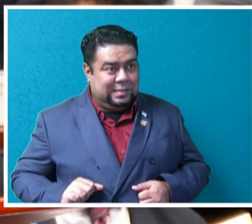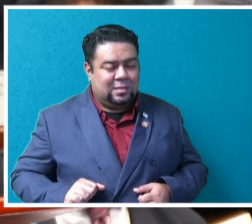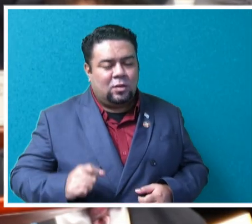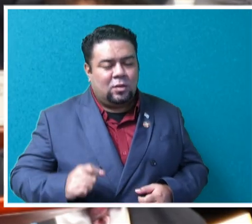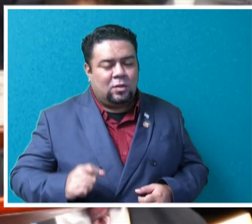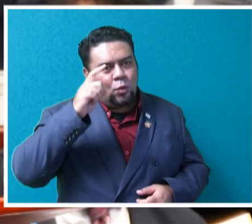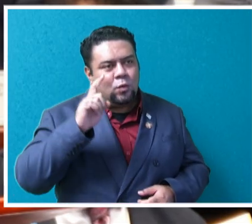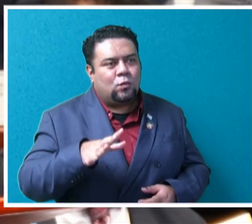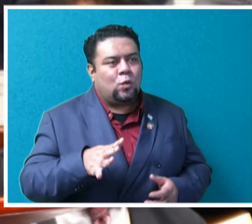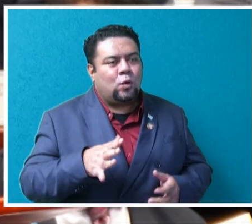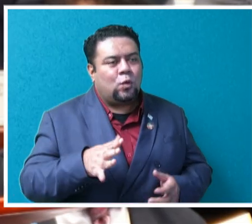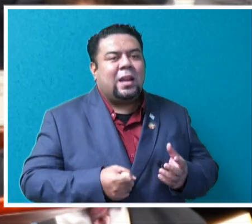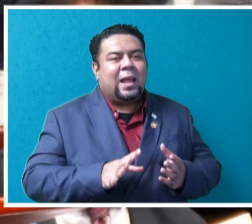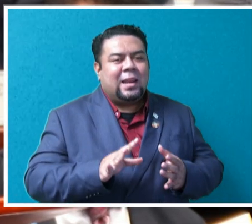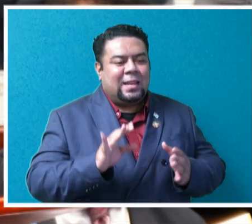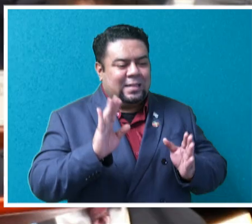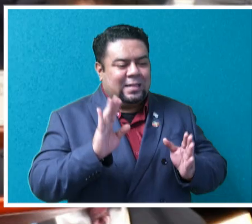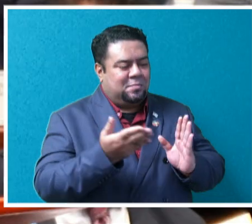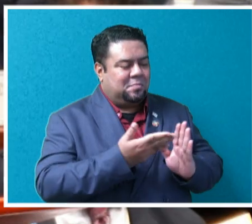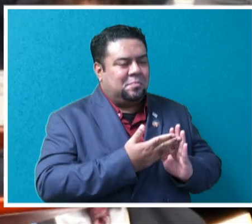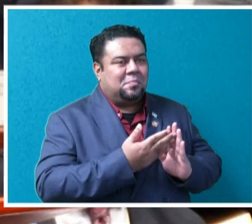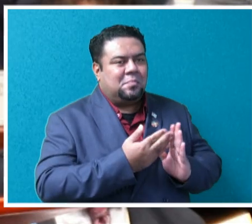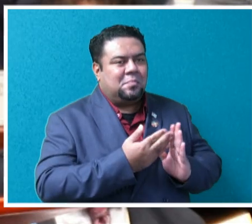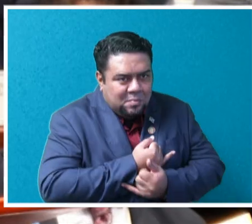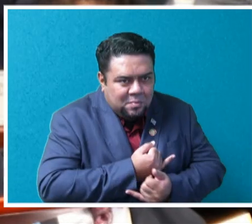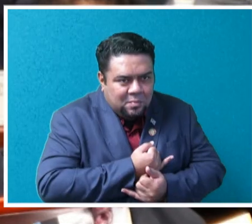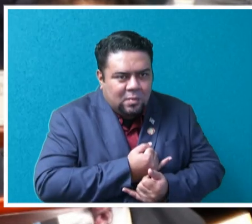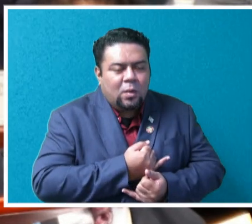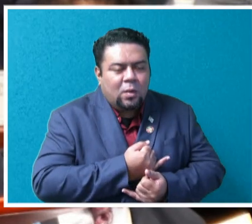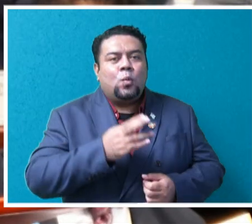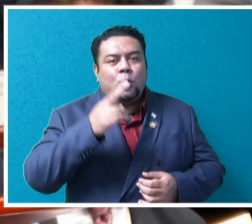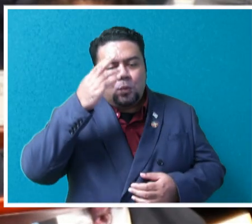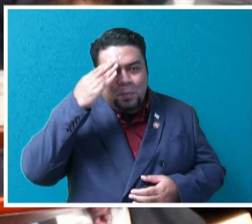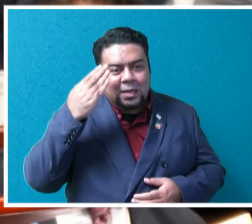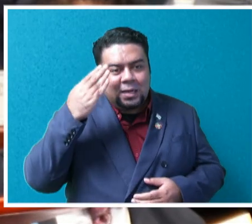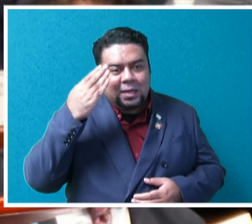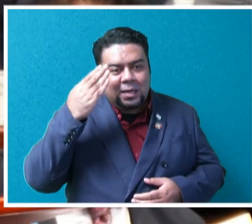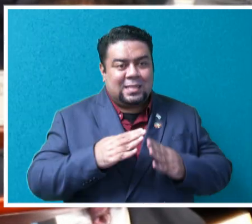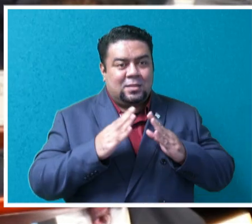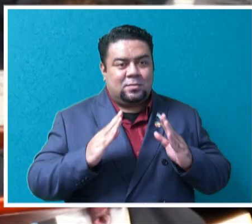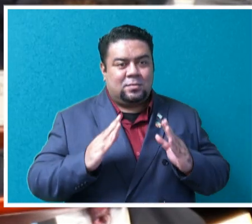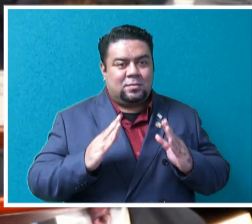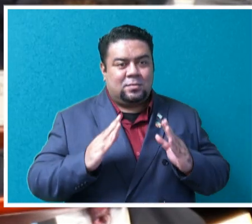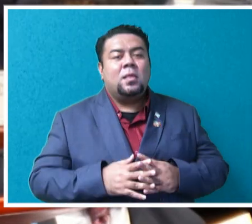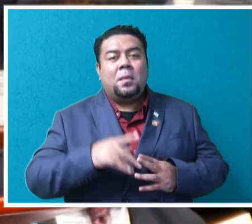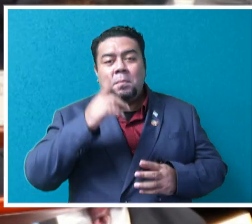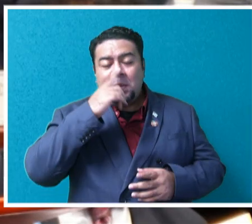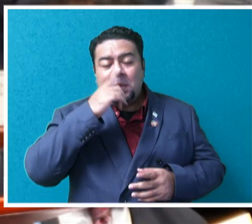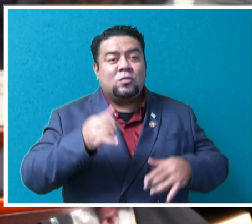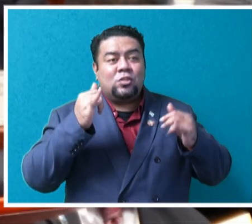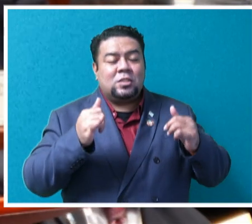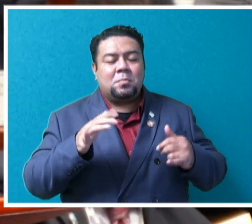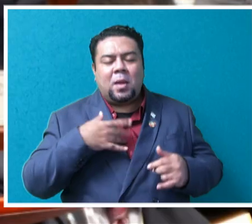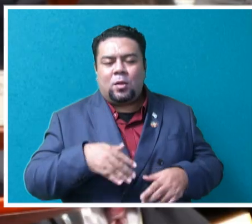resilience, and integrity, reminding this House that our people will judge us by